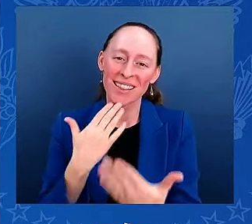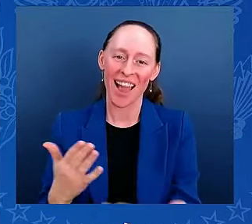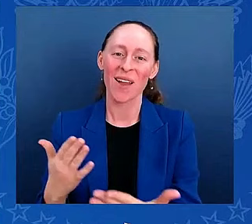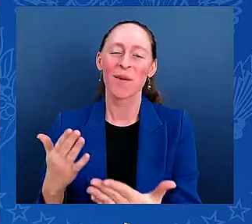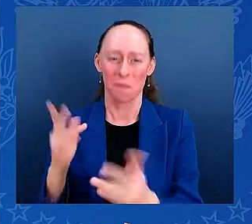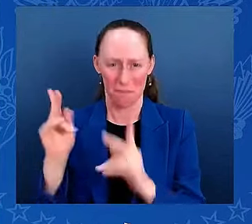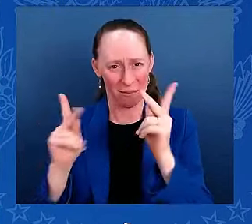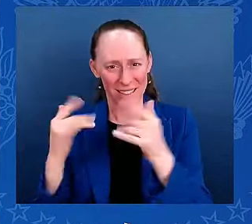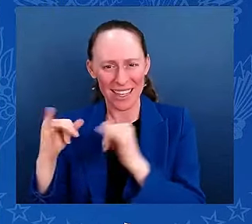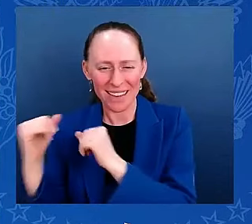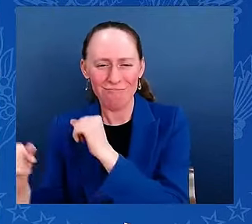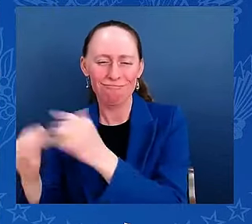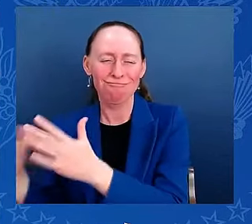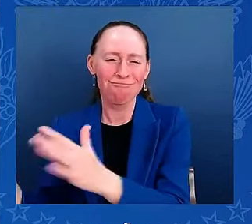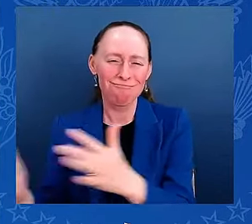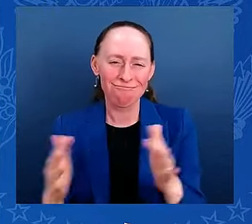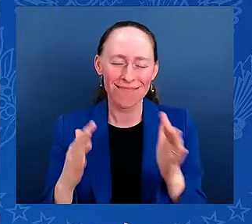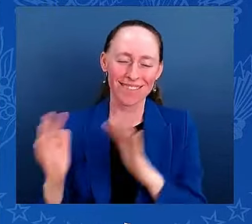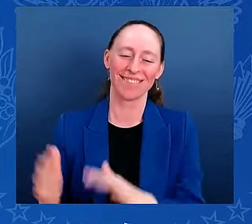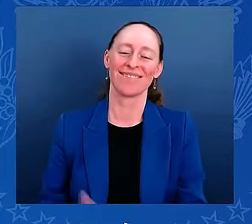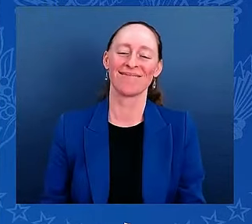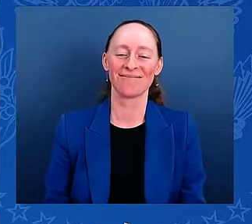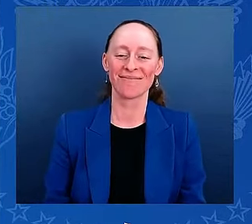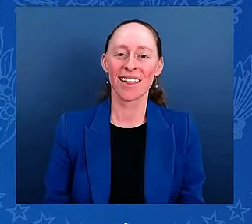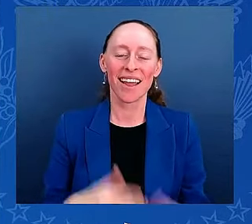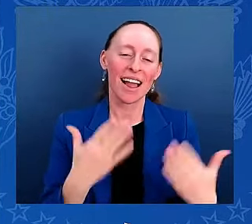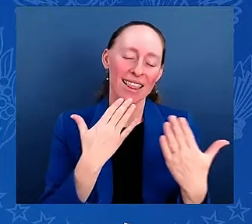Thank you, thank you, thank you. Please.